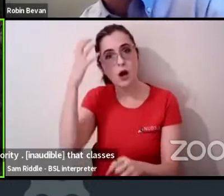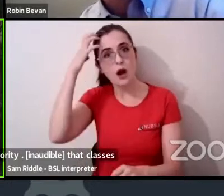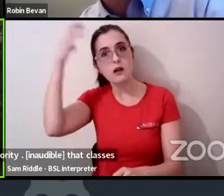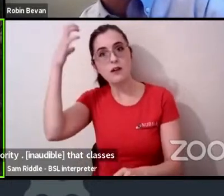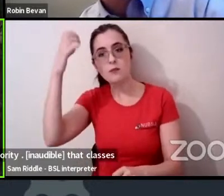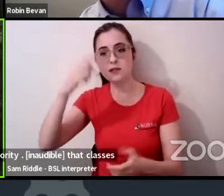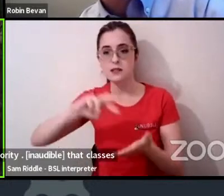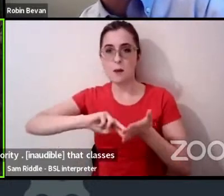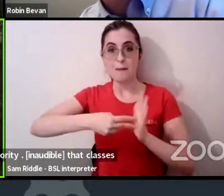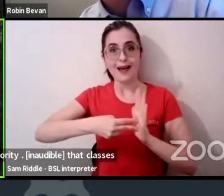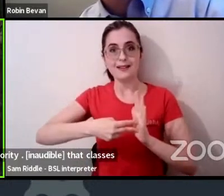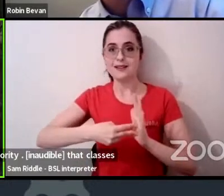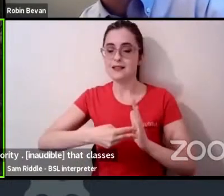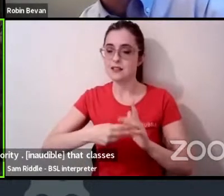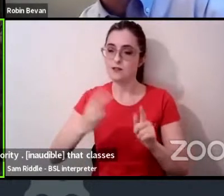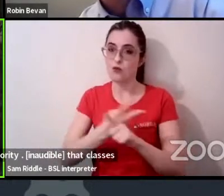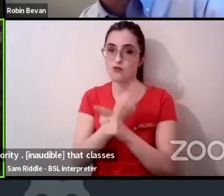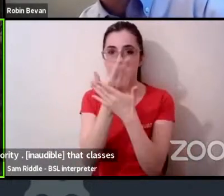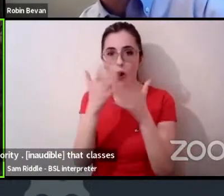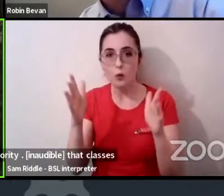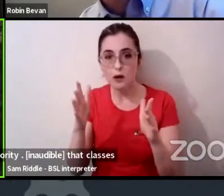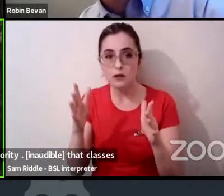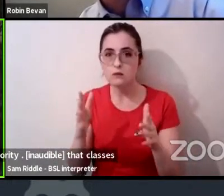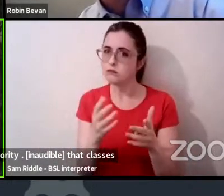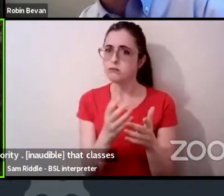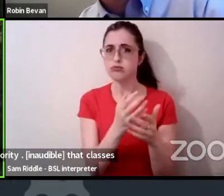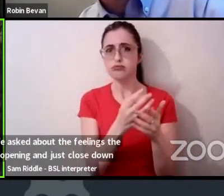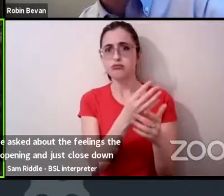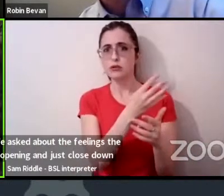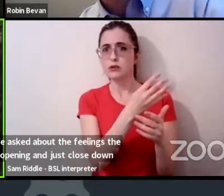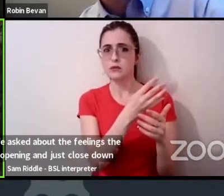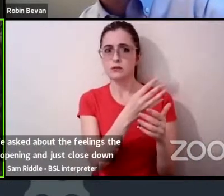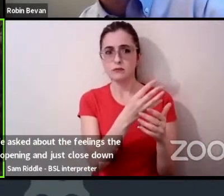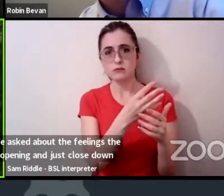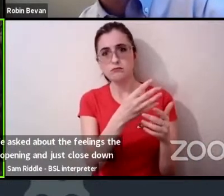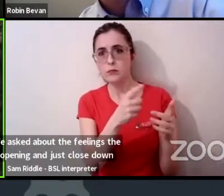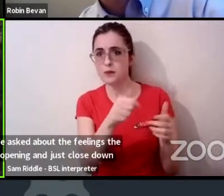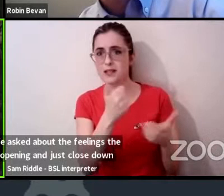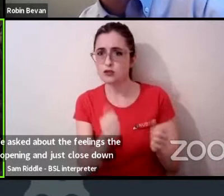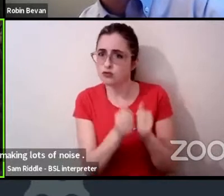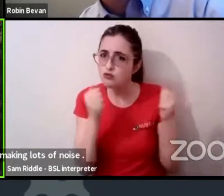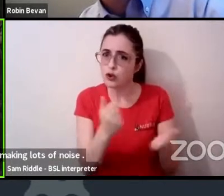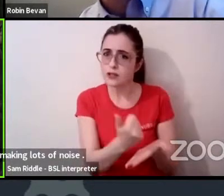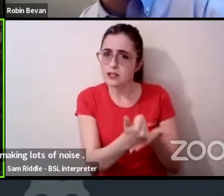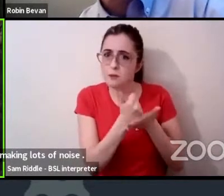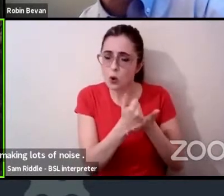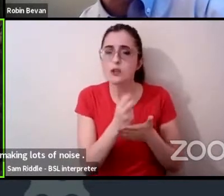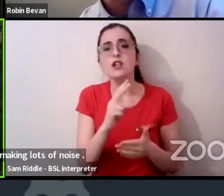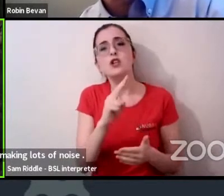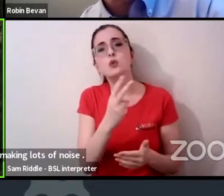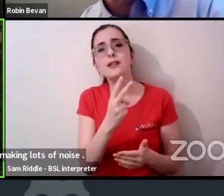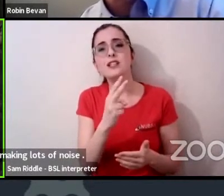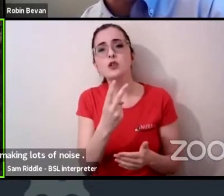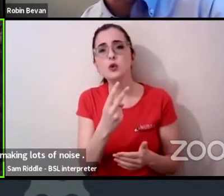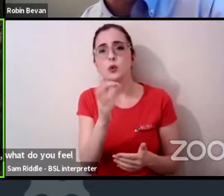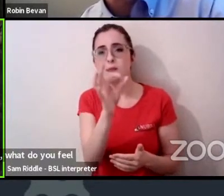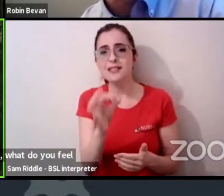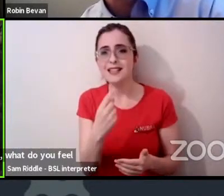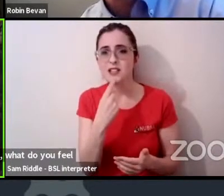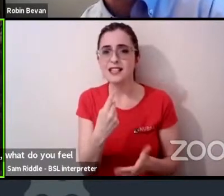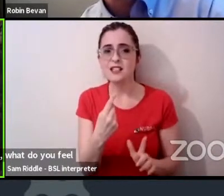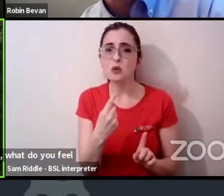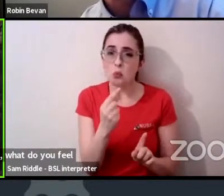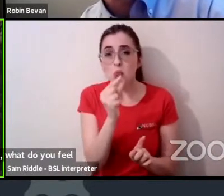9% of you said you strongly supported the government's plan for opening on the 8th of March. 22% of our members said they